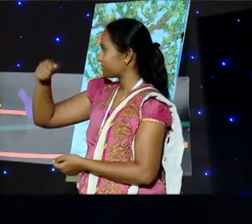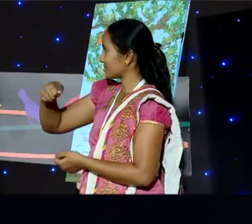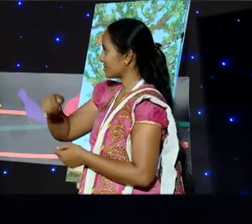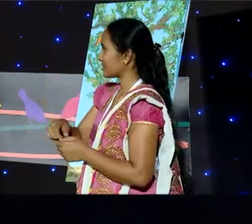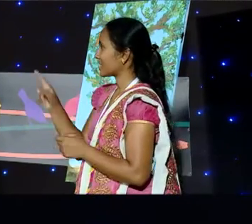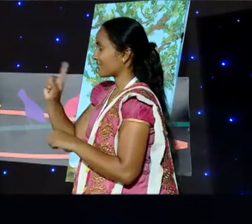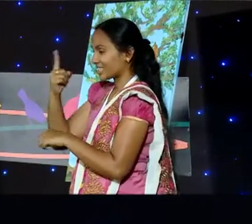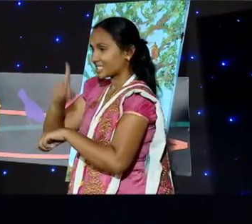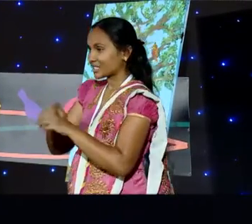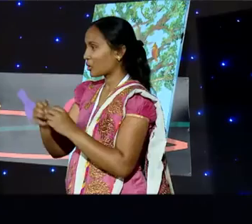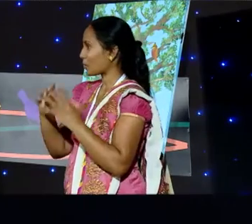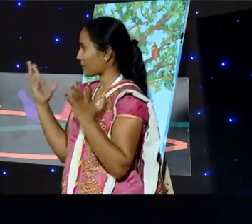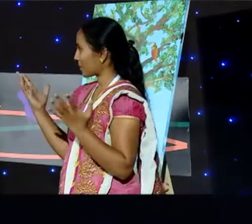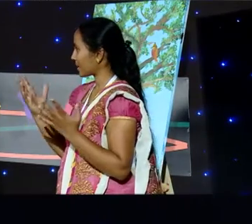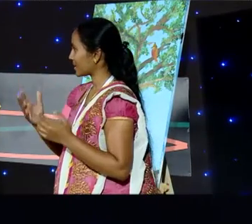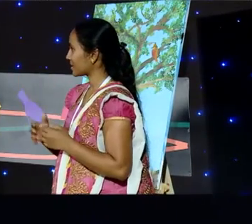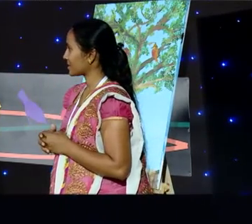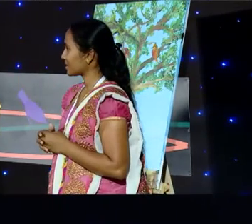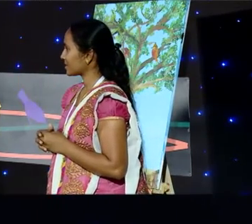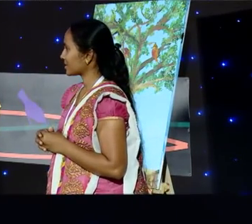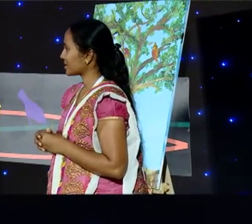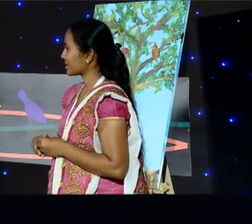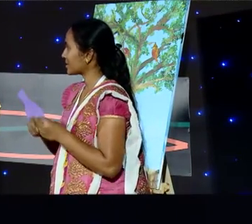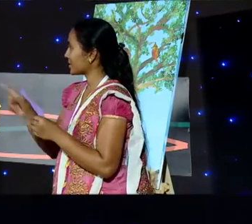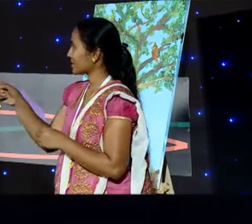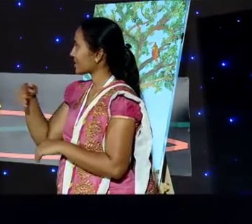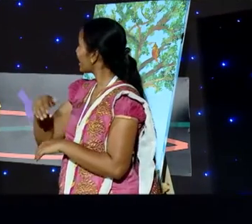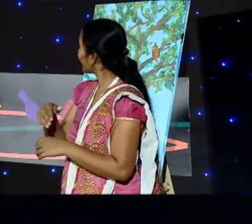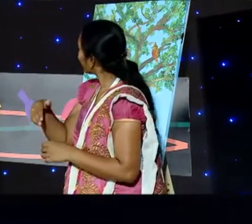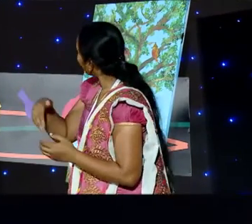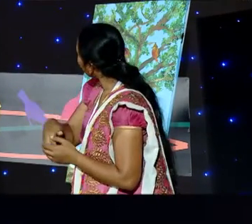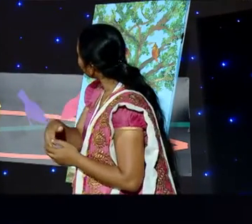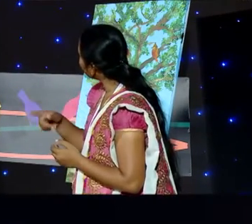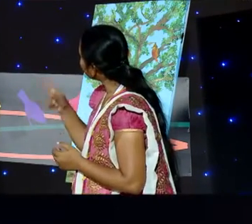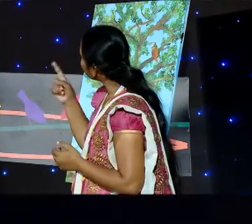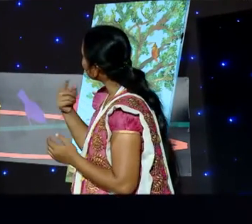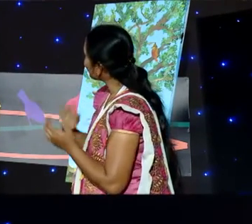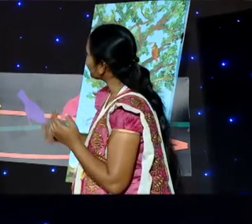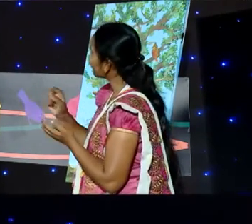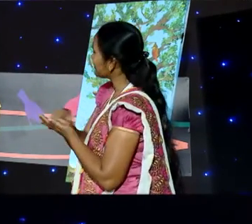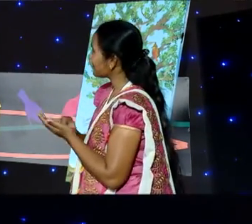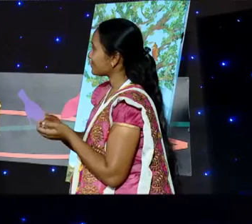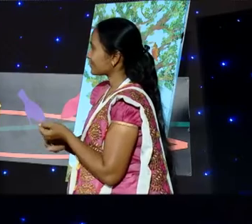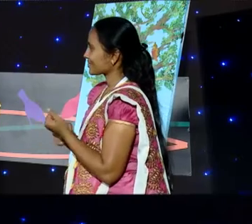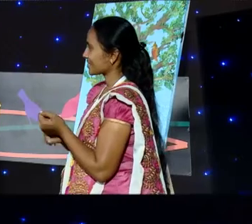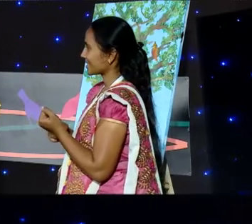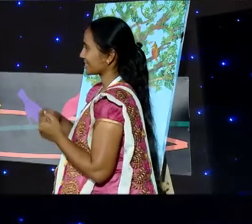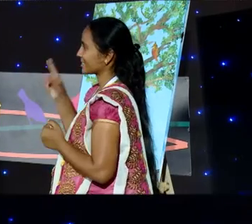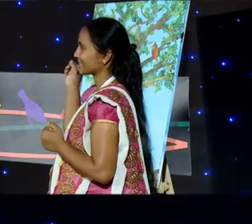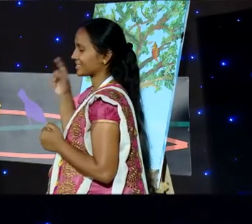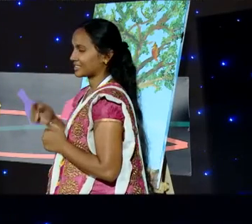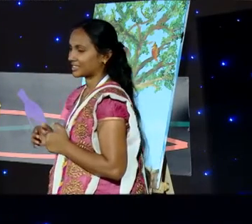it up for the first time. I put my hand in there, and what I saw was all these